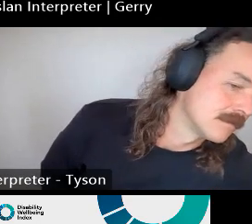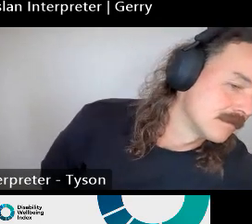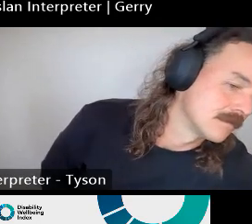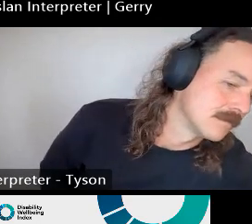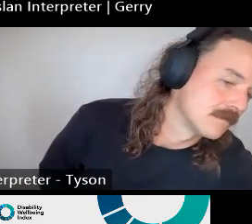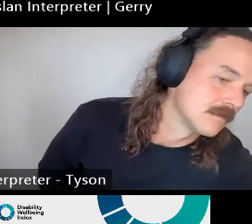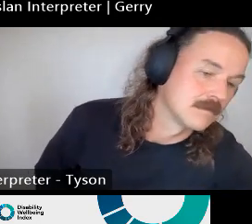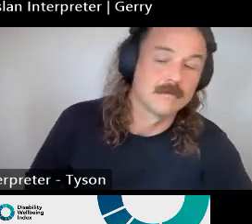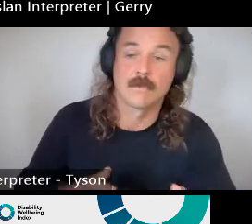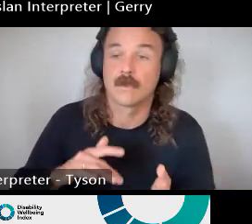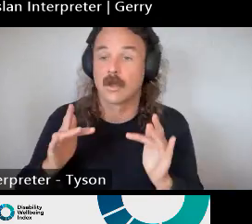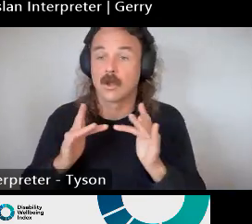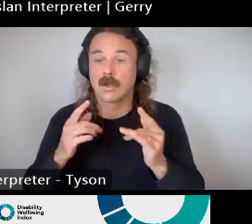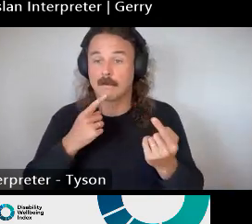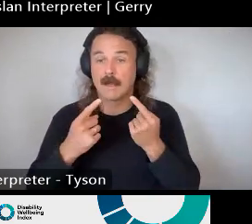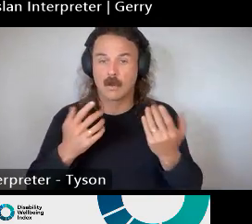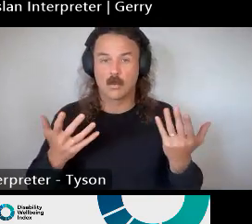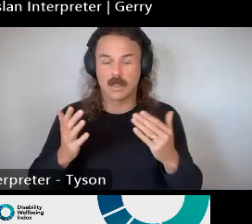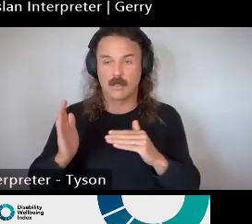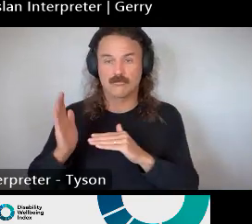the homepage. It's